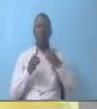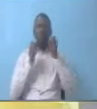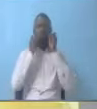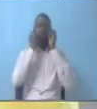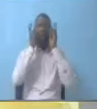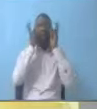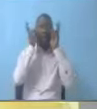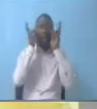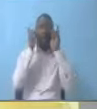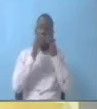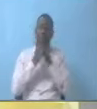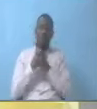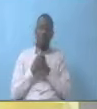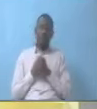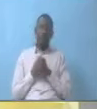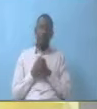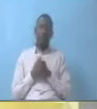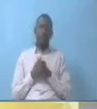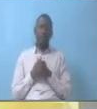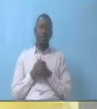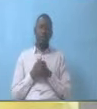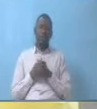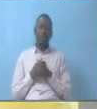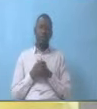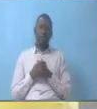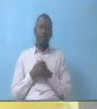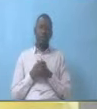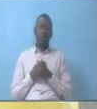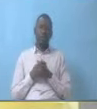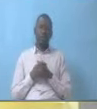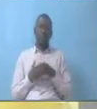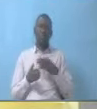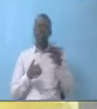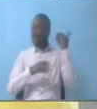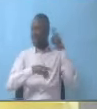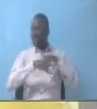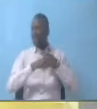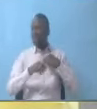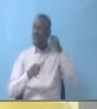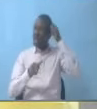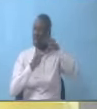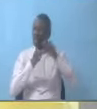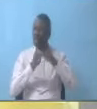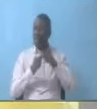remember having to vacate my premises at 45 Caraba Avenue.